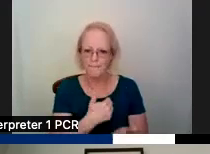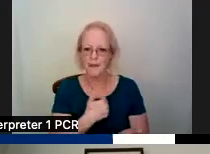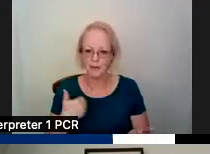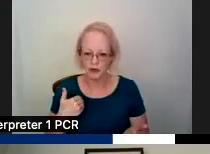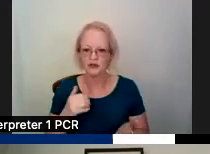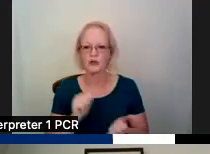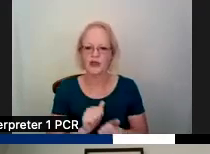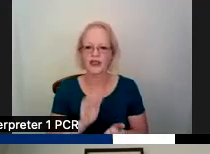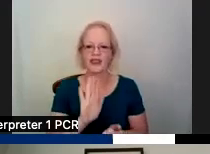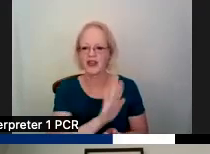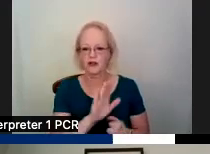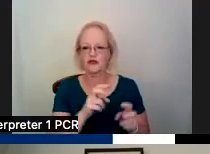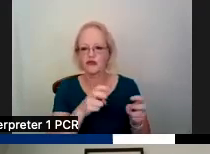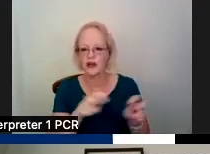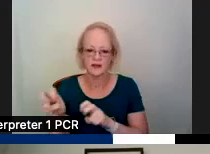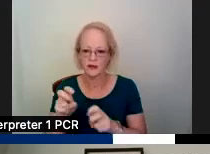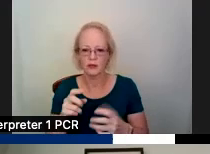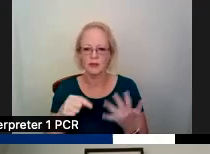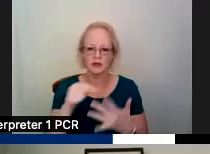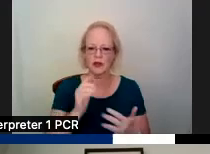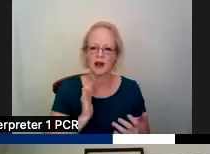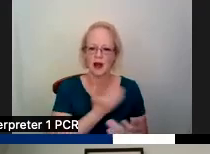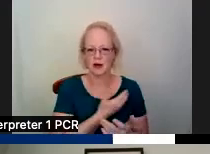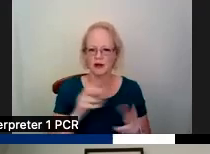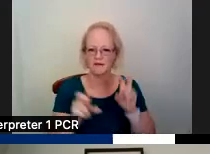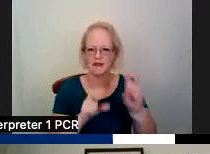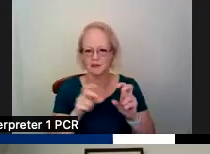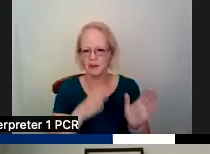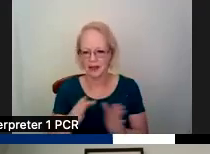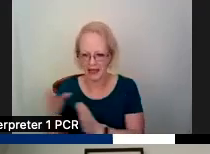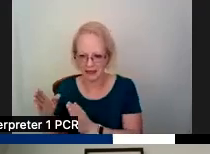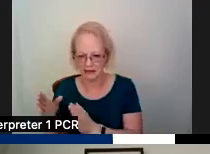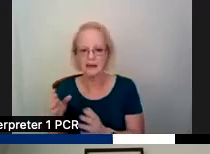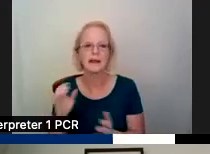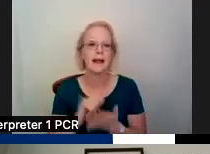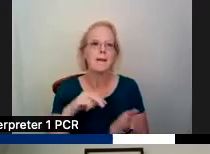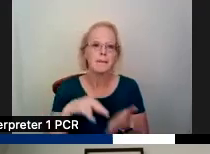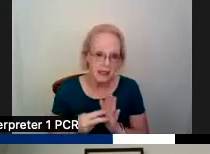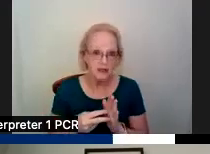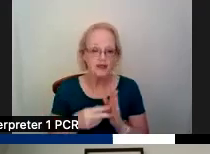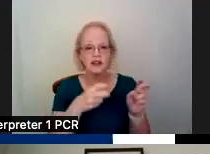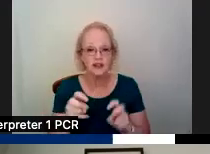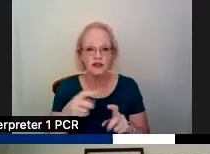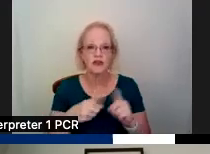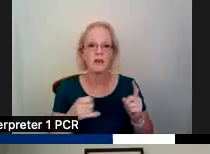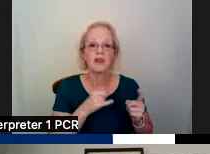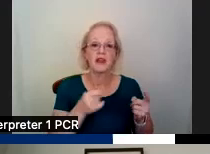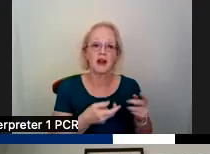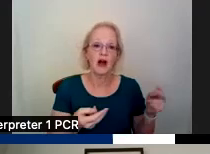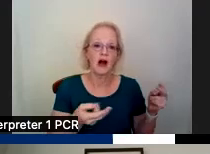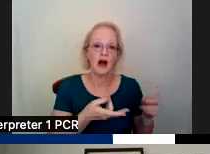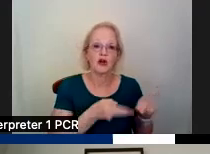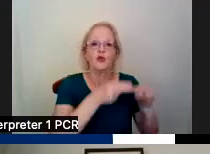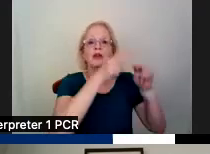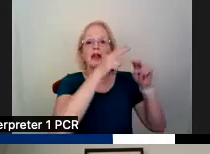transfers between our investment funds, which really means transitioning from the accumulation phase, your active